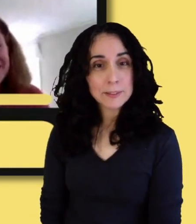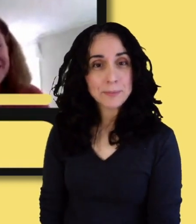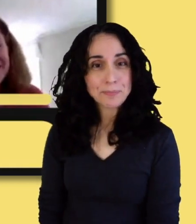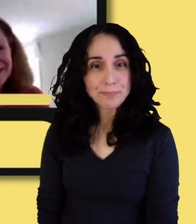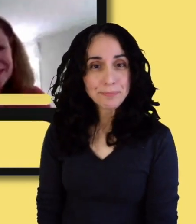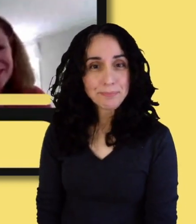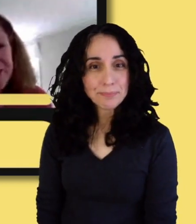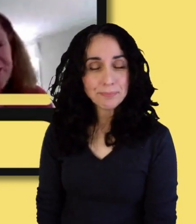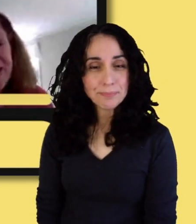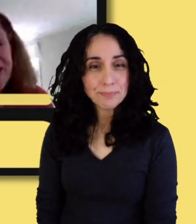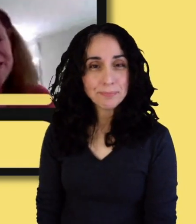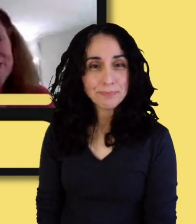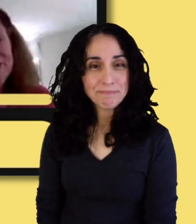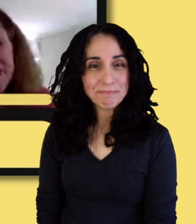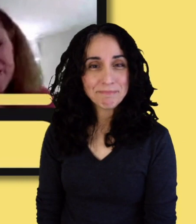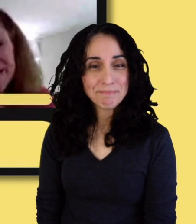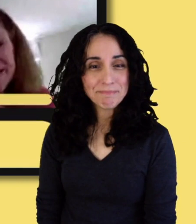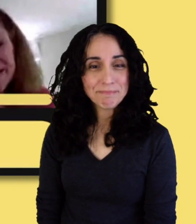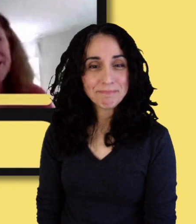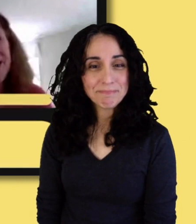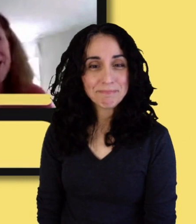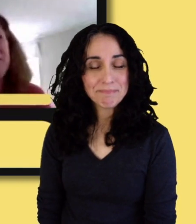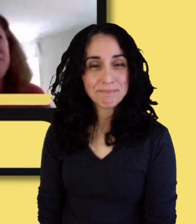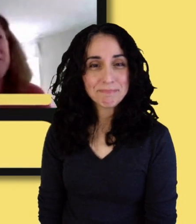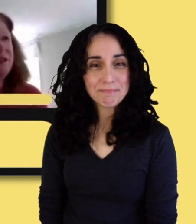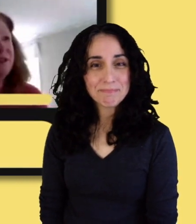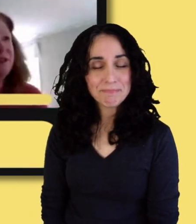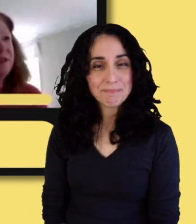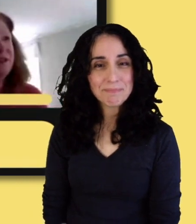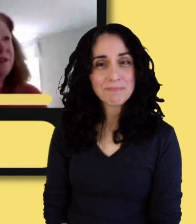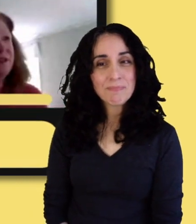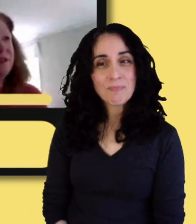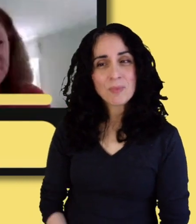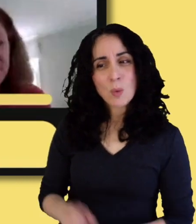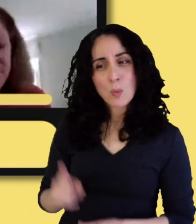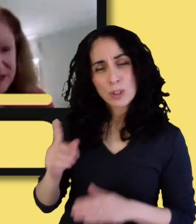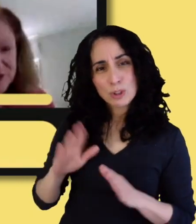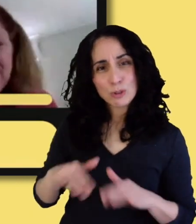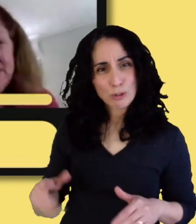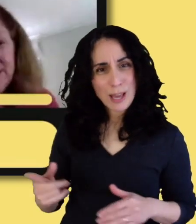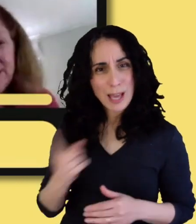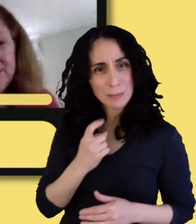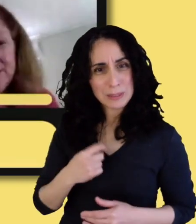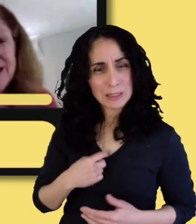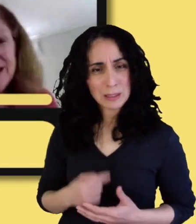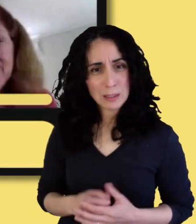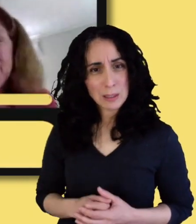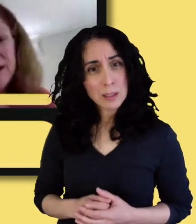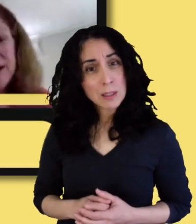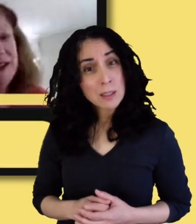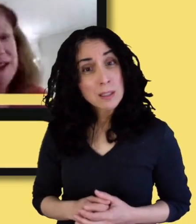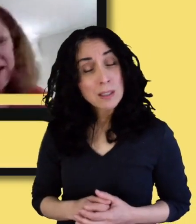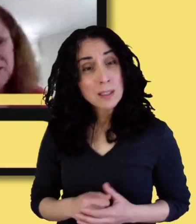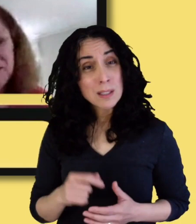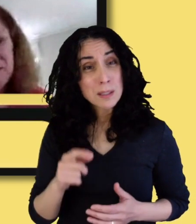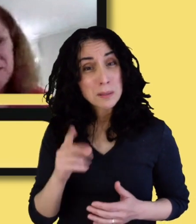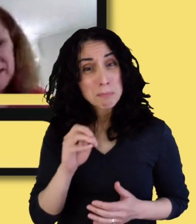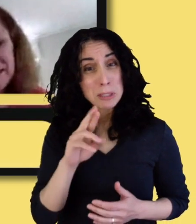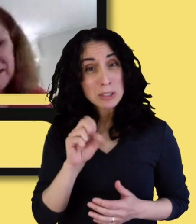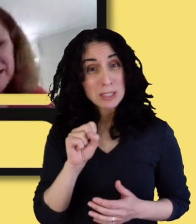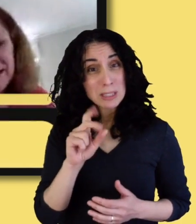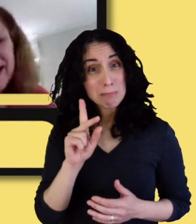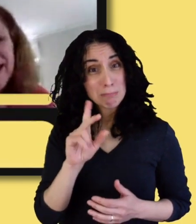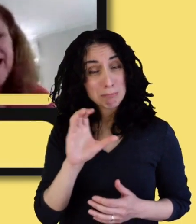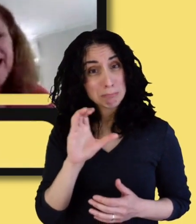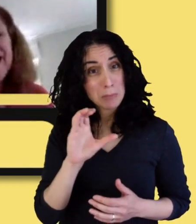happening? Well, it's so funny because one of the little children, one of my friends just asked me the other day, Mrs. Cavanaugh, are we going to get